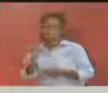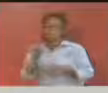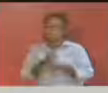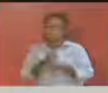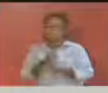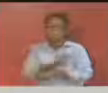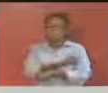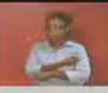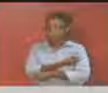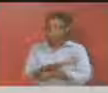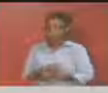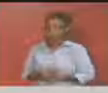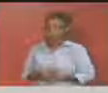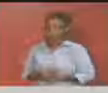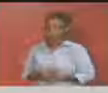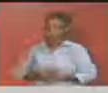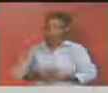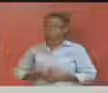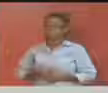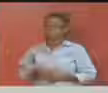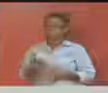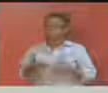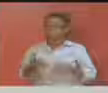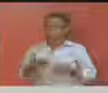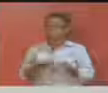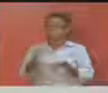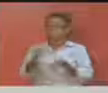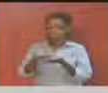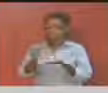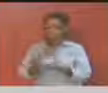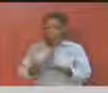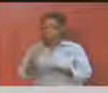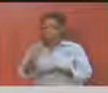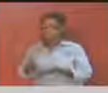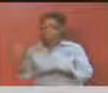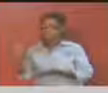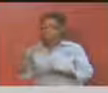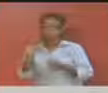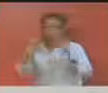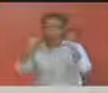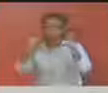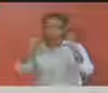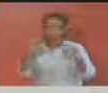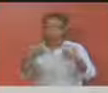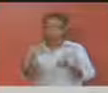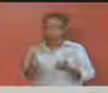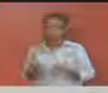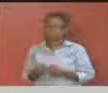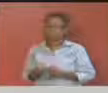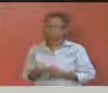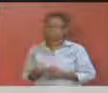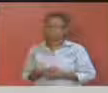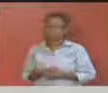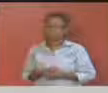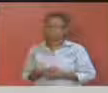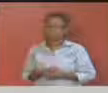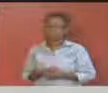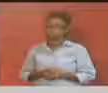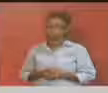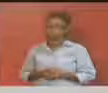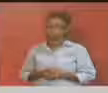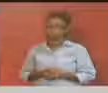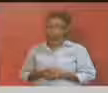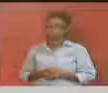have it up on the Ministry of Health's website. But just to remind, they are distributed amongst the 5 RHAs